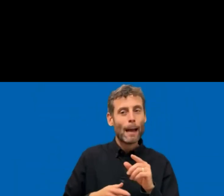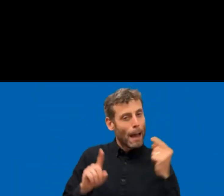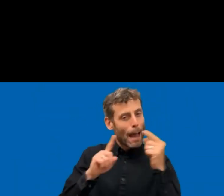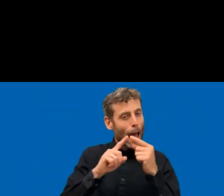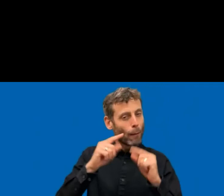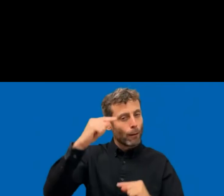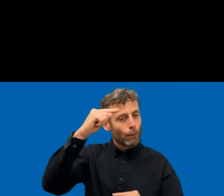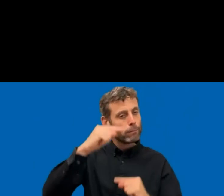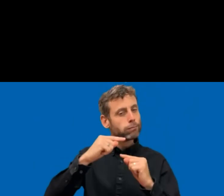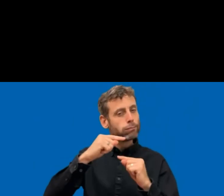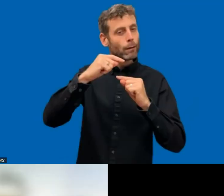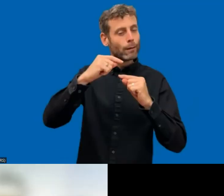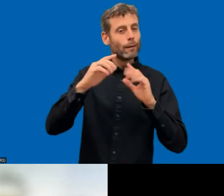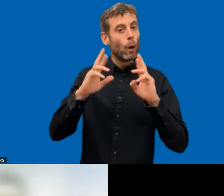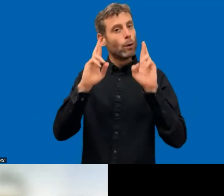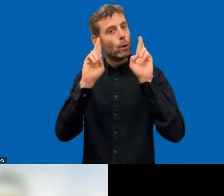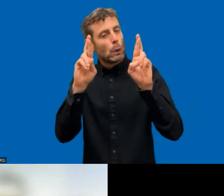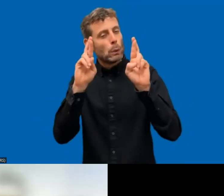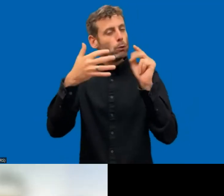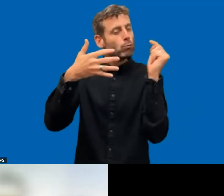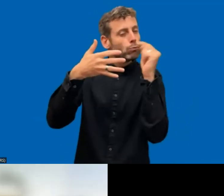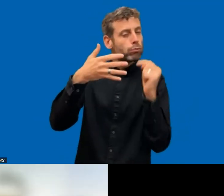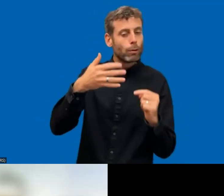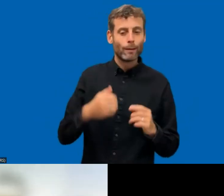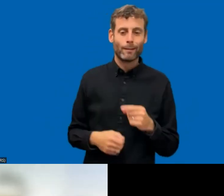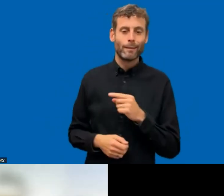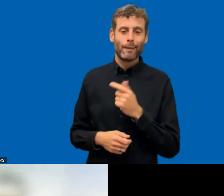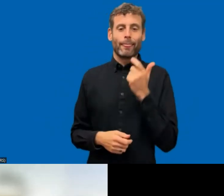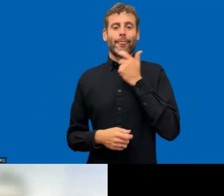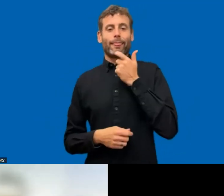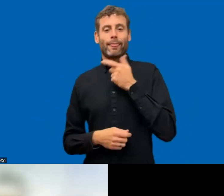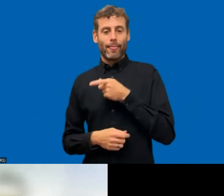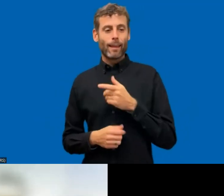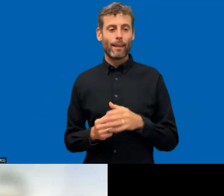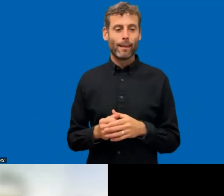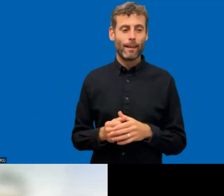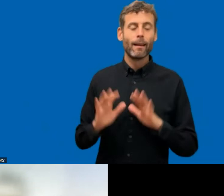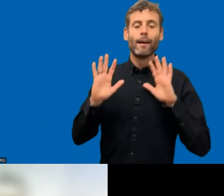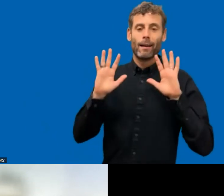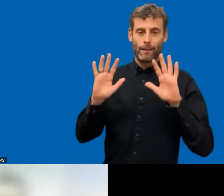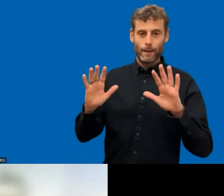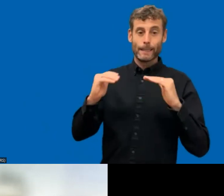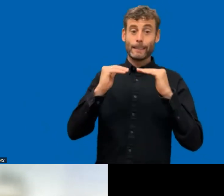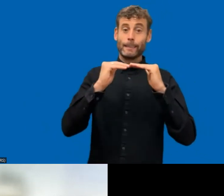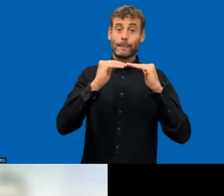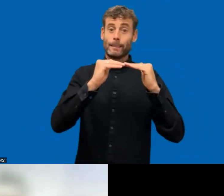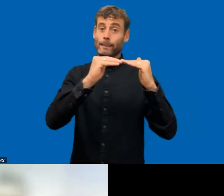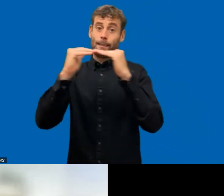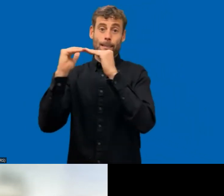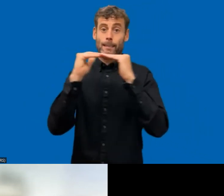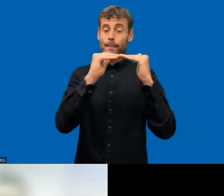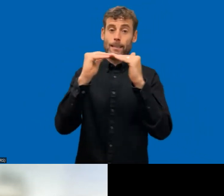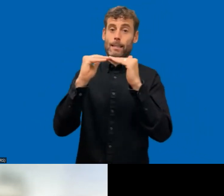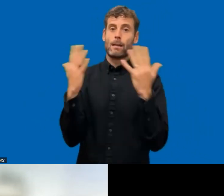of all, the series of standards for accessibility should not have any contradictions to each